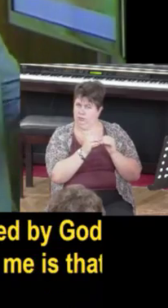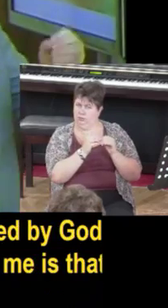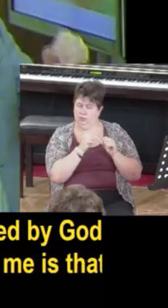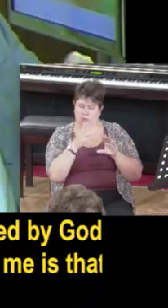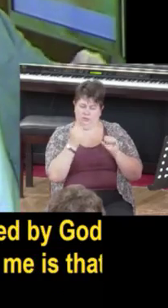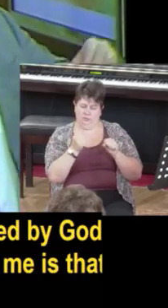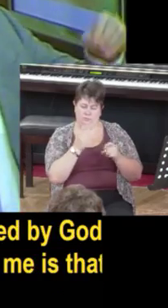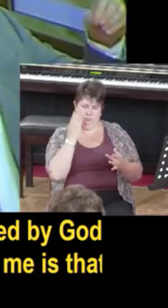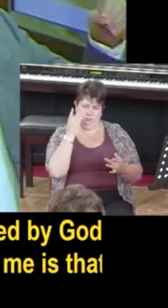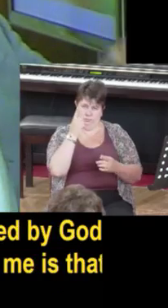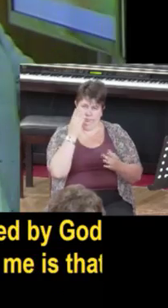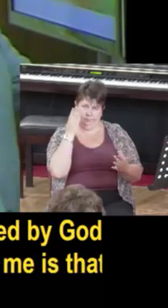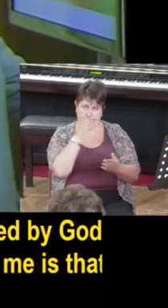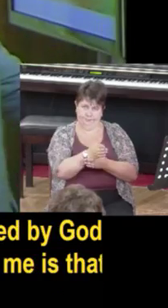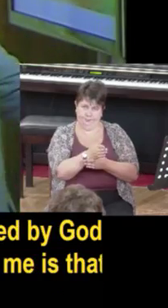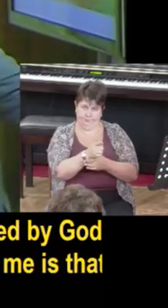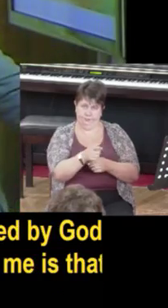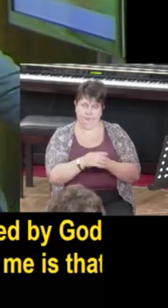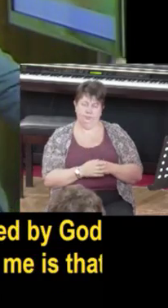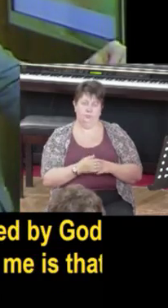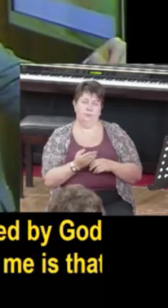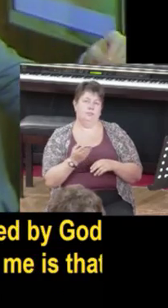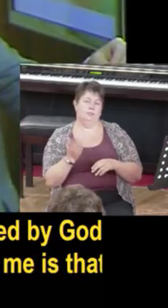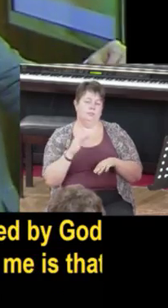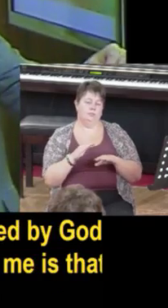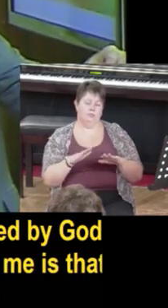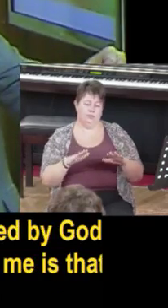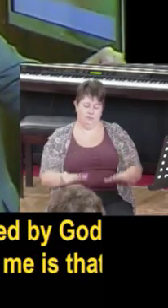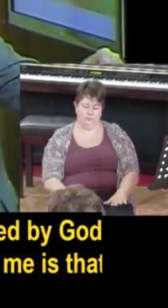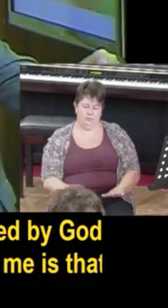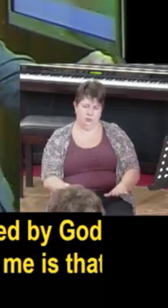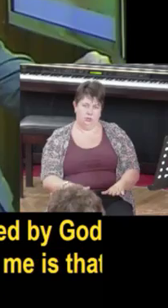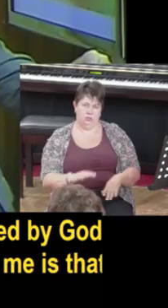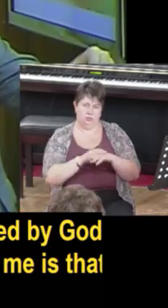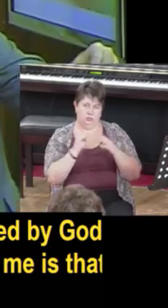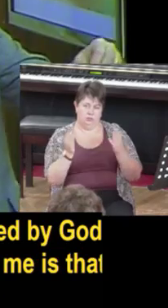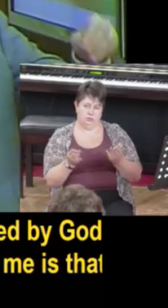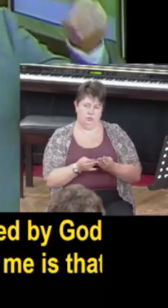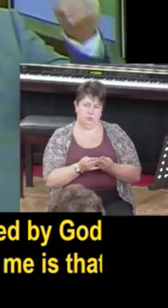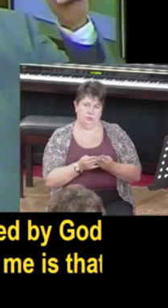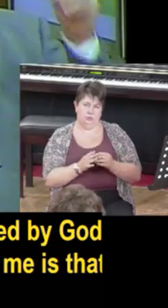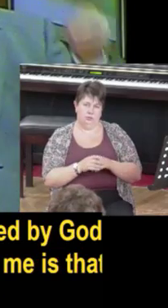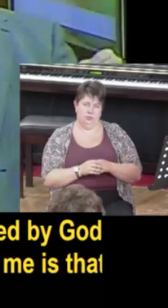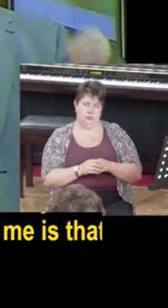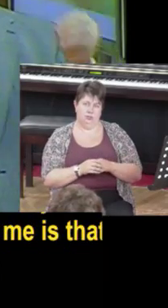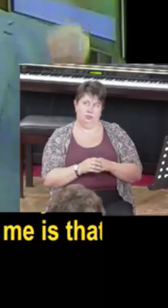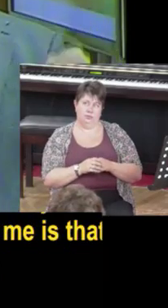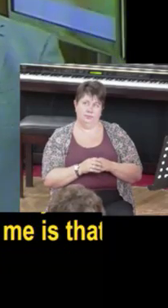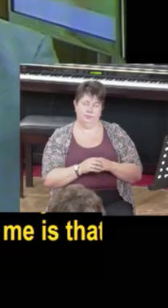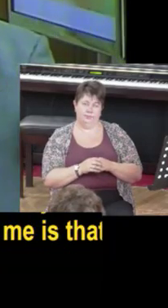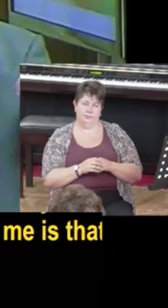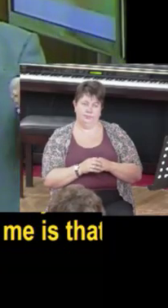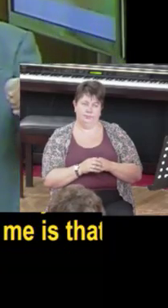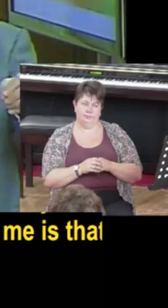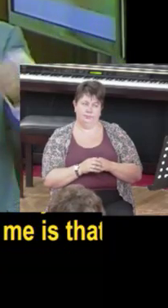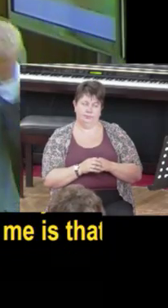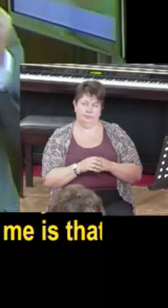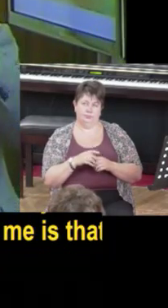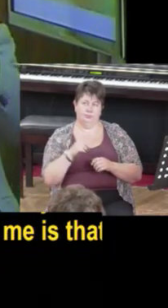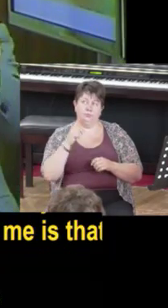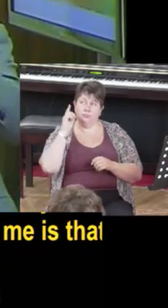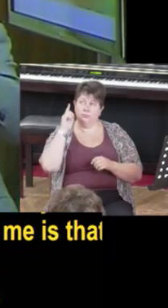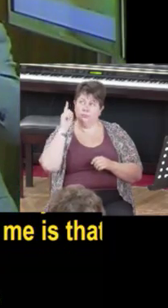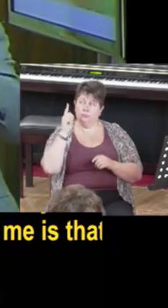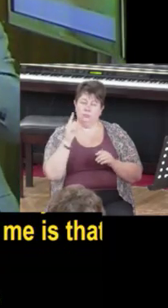From the foundation of the world, the Bible tells us, it was God's desire